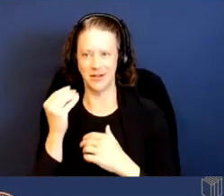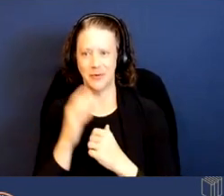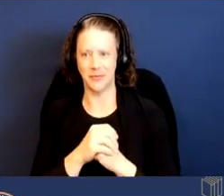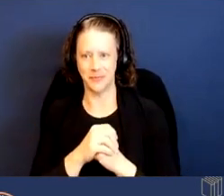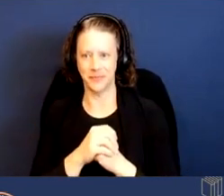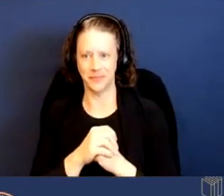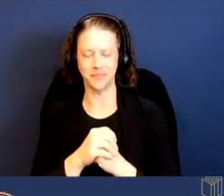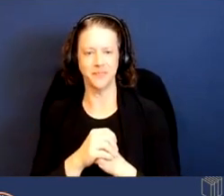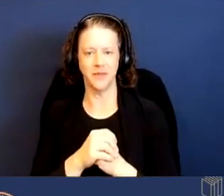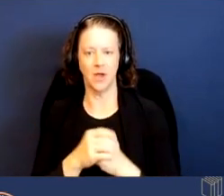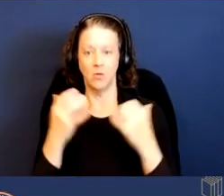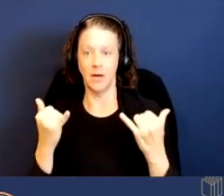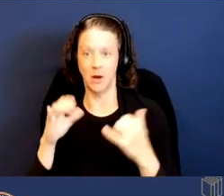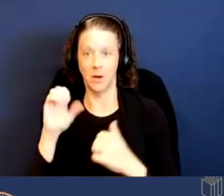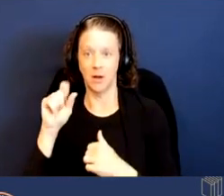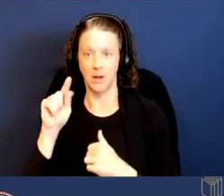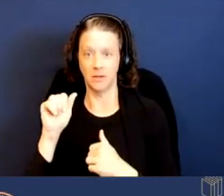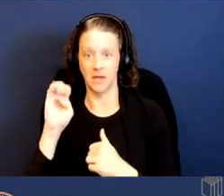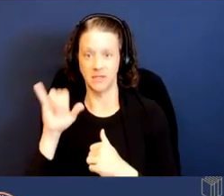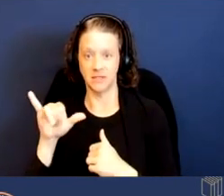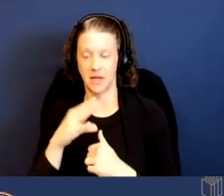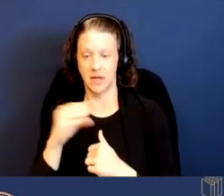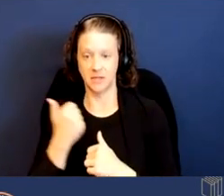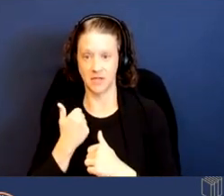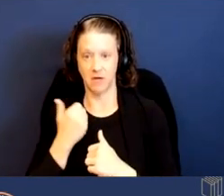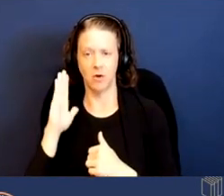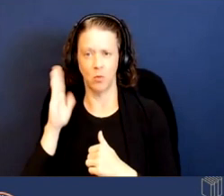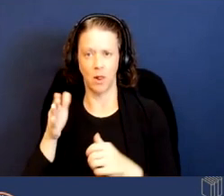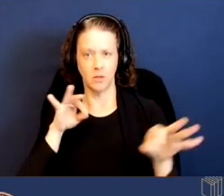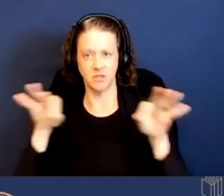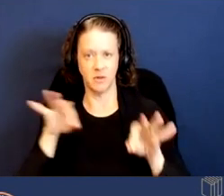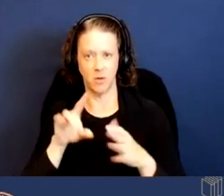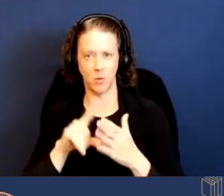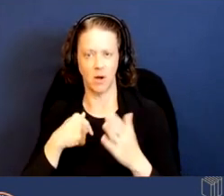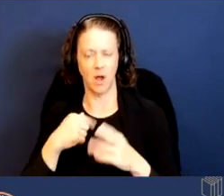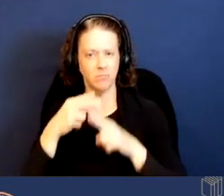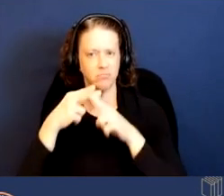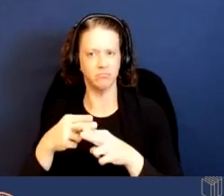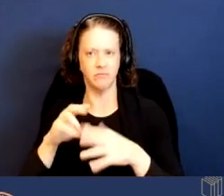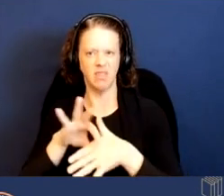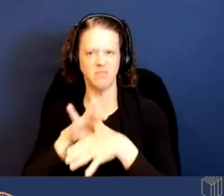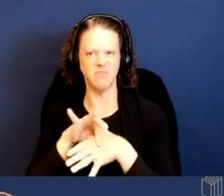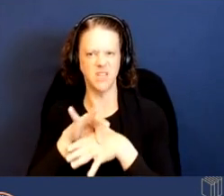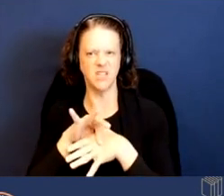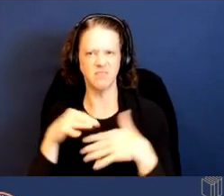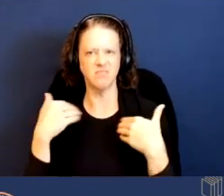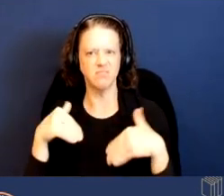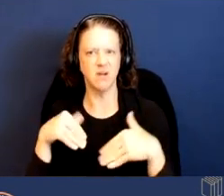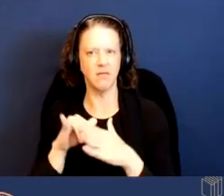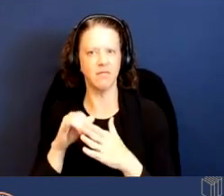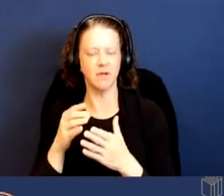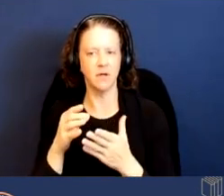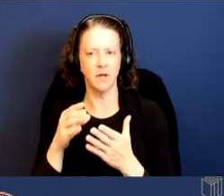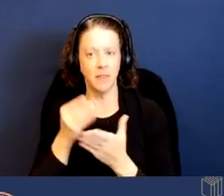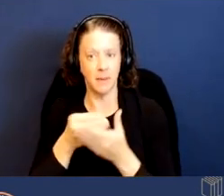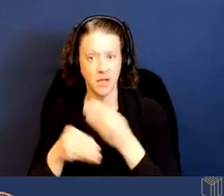at this point, Stacey and I are now going to walk through what I consider, I think, the meat of really the budget, and do